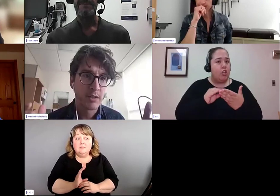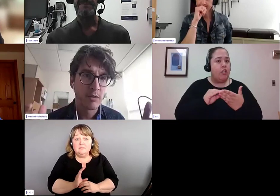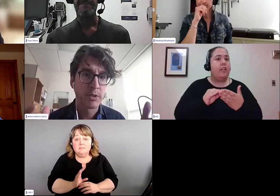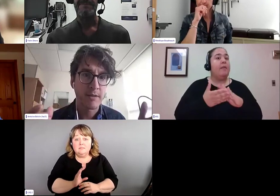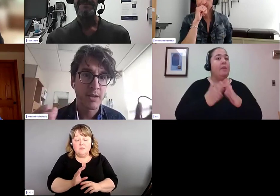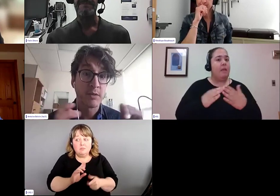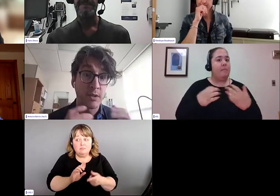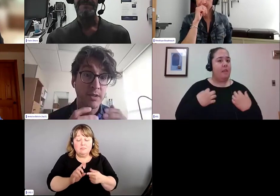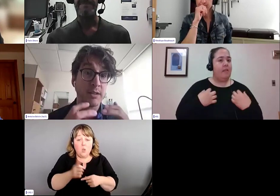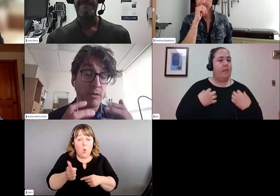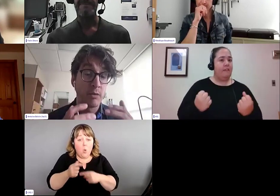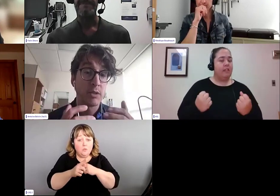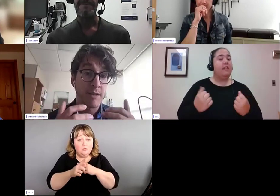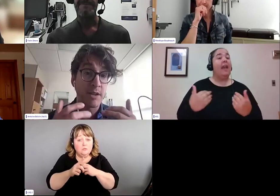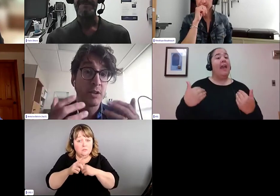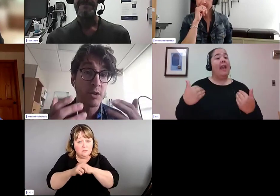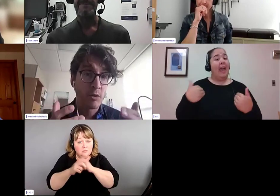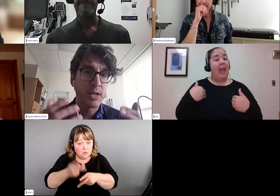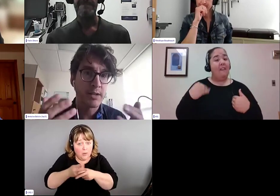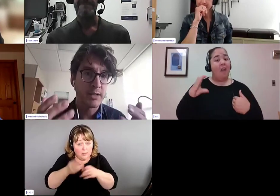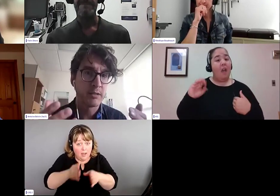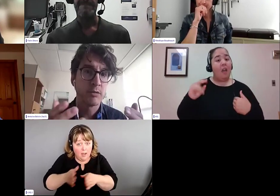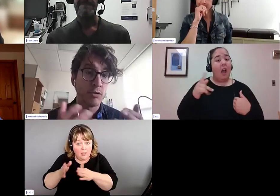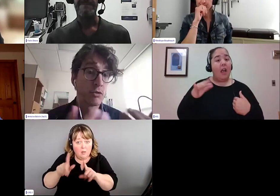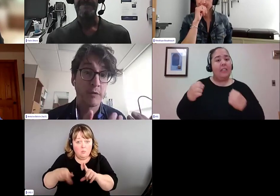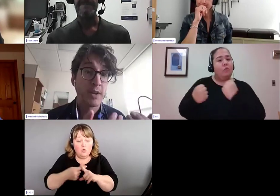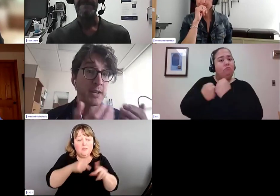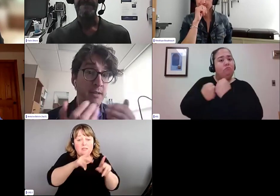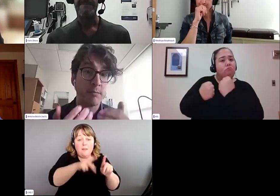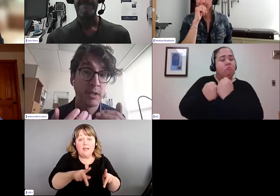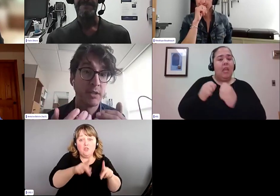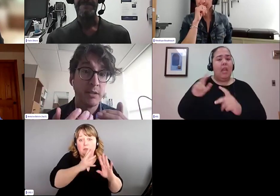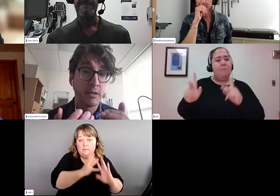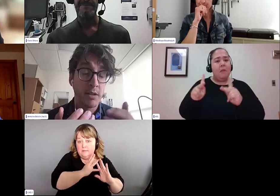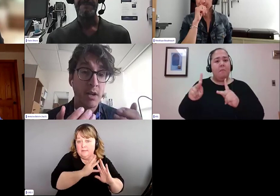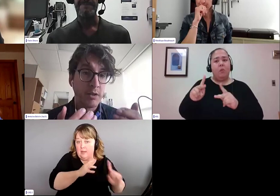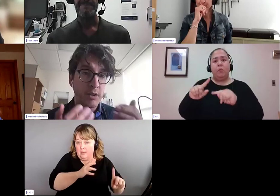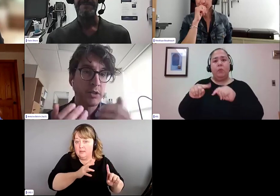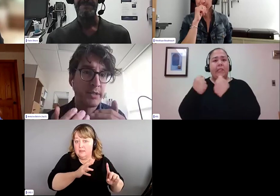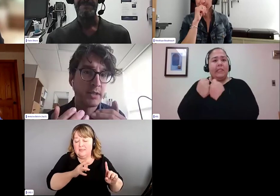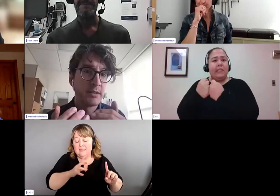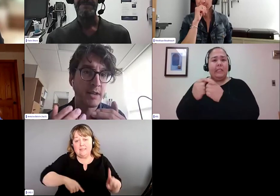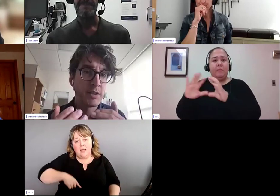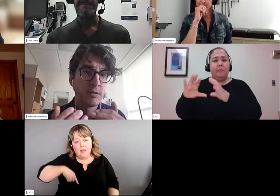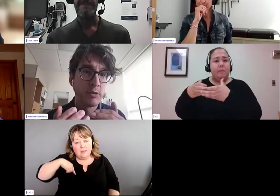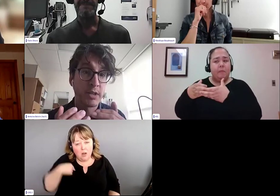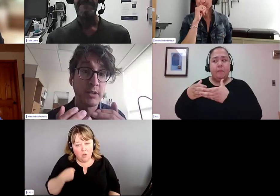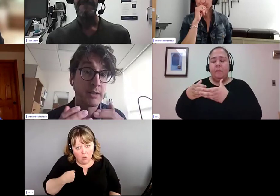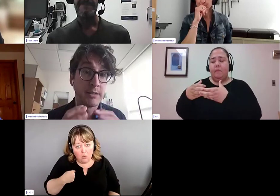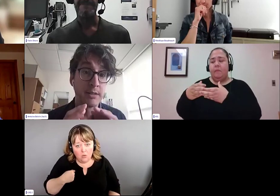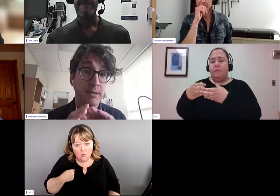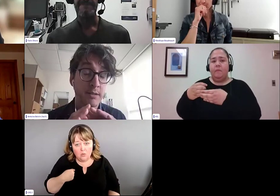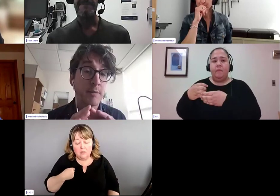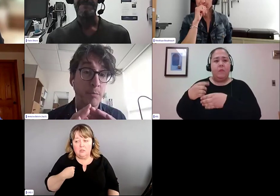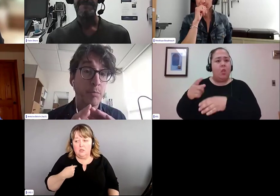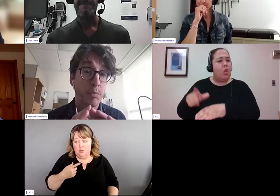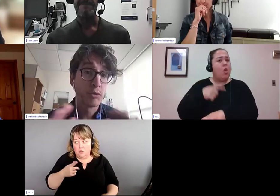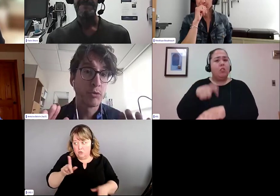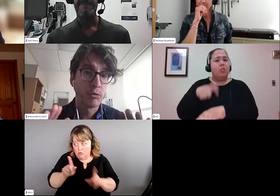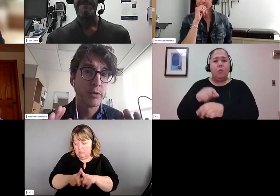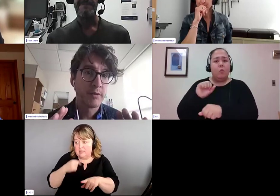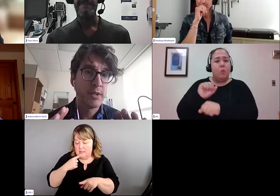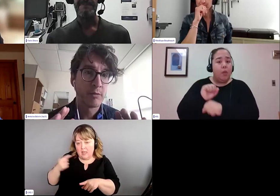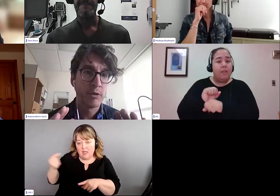our colleagues amongst the people with whom we're working. This has been long-term work. Just to have the